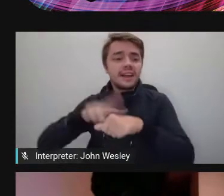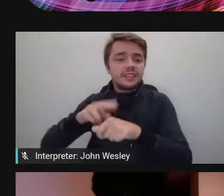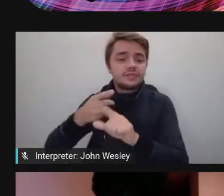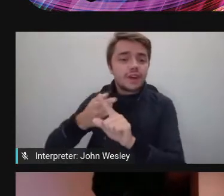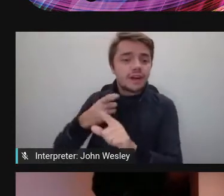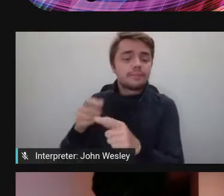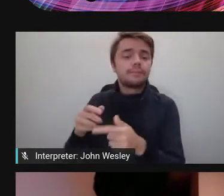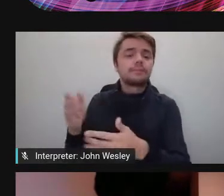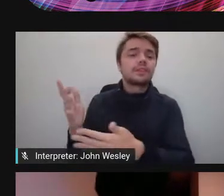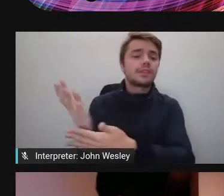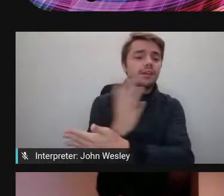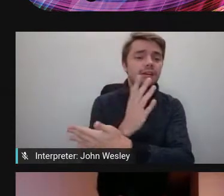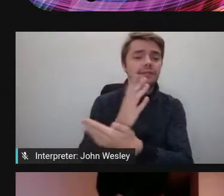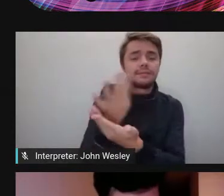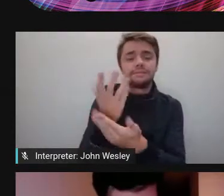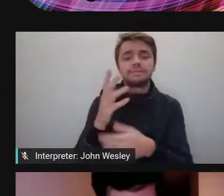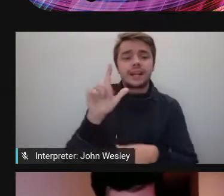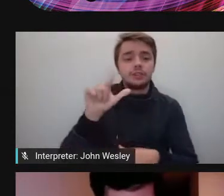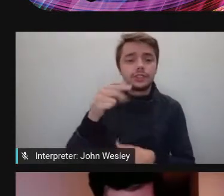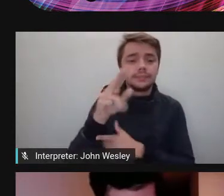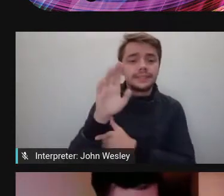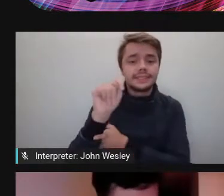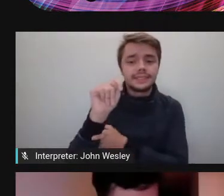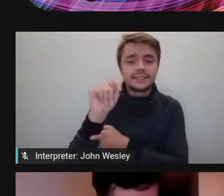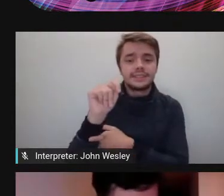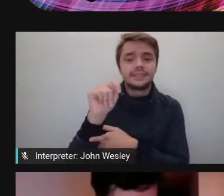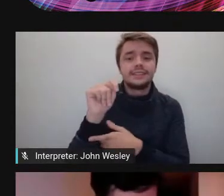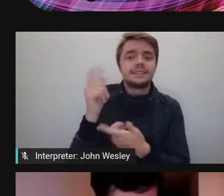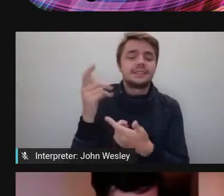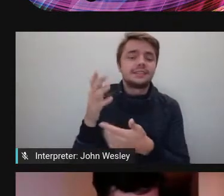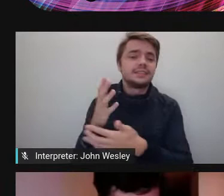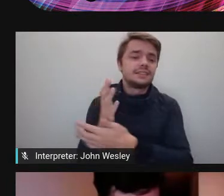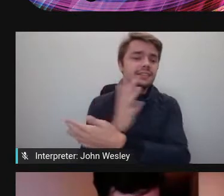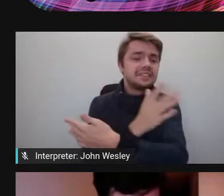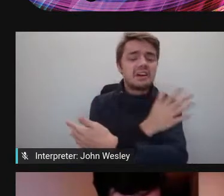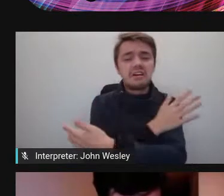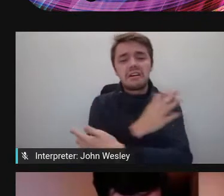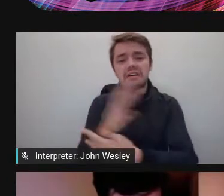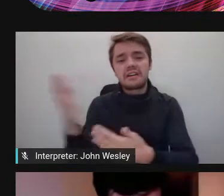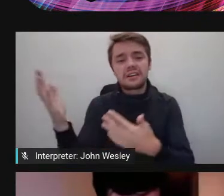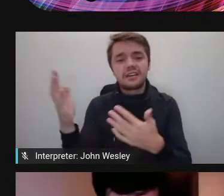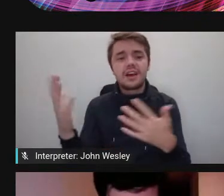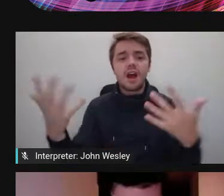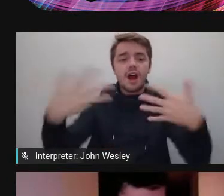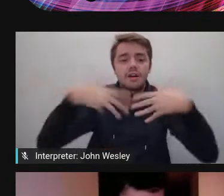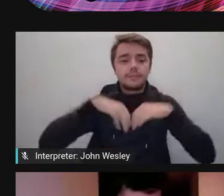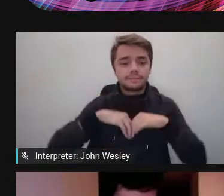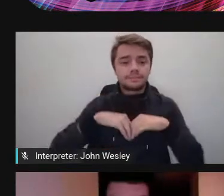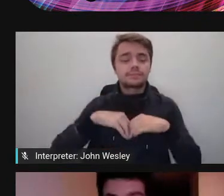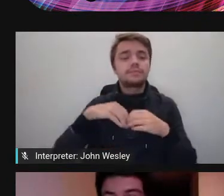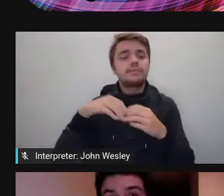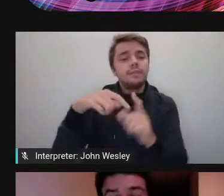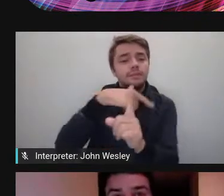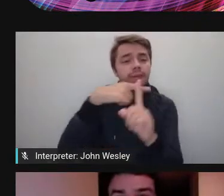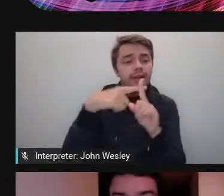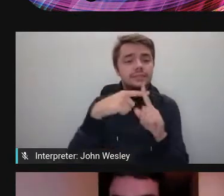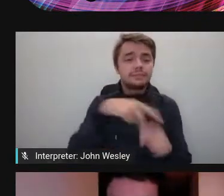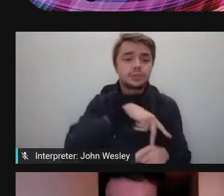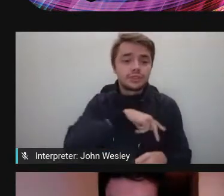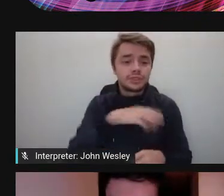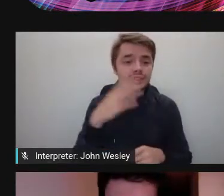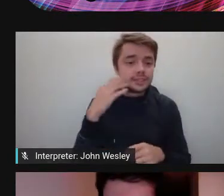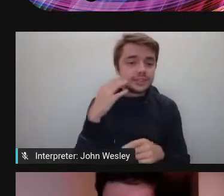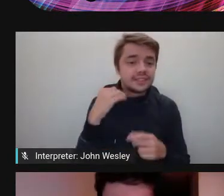know, the LGBTQ aspect of the story. And then we kind of brought in a lot of very personal experiences about relationships and about love and about